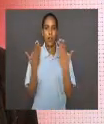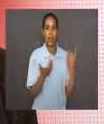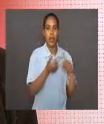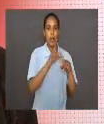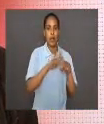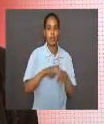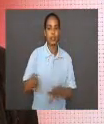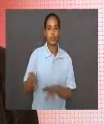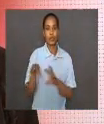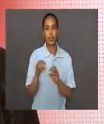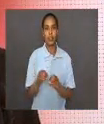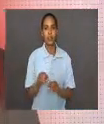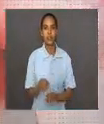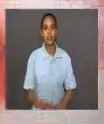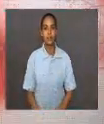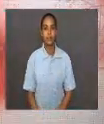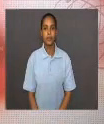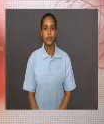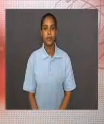Welcome back, students.